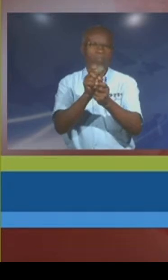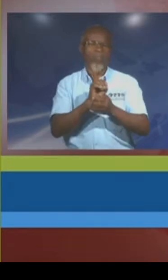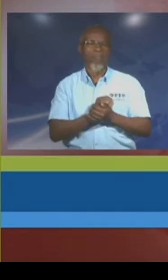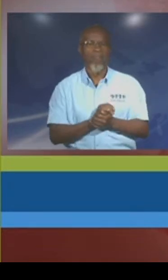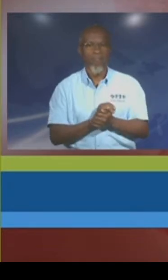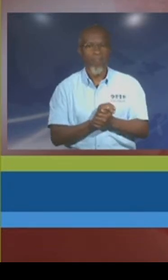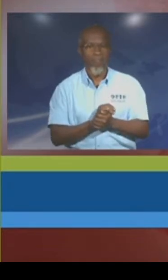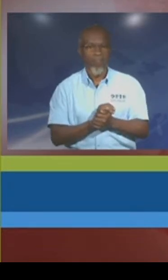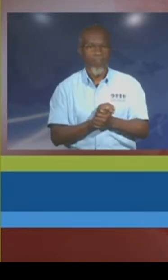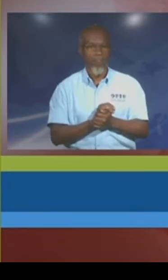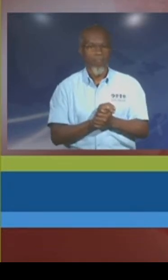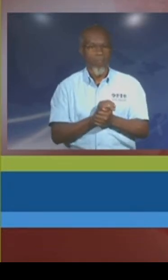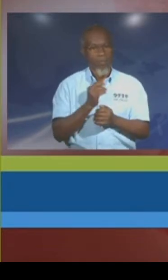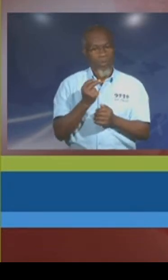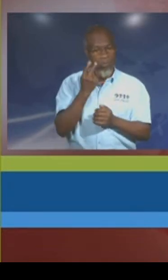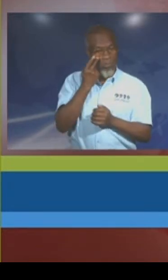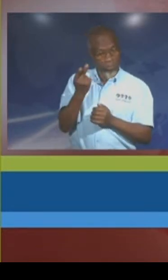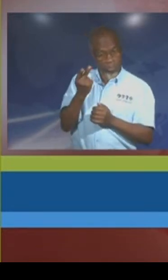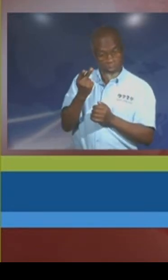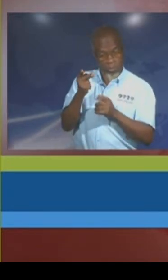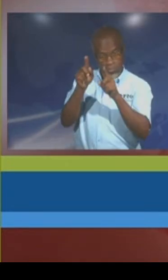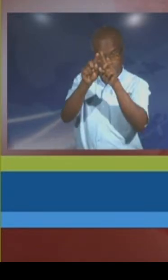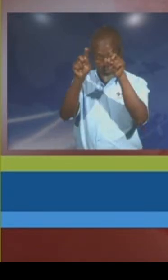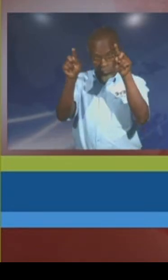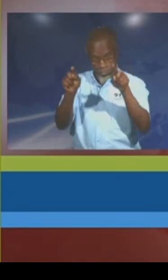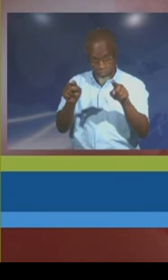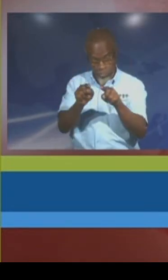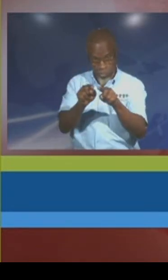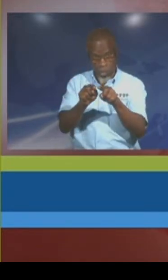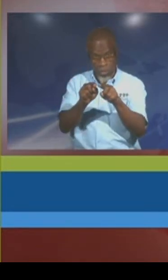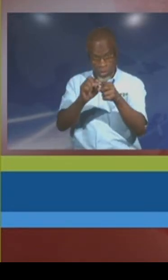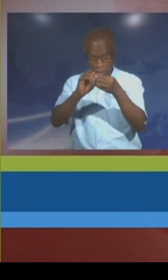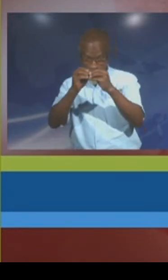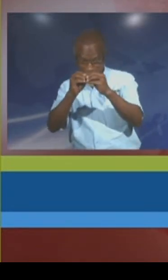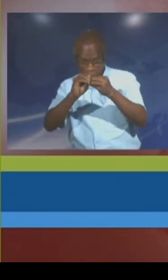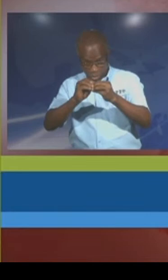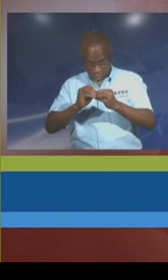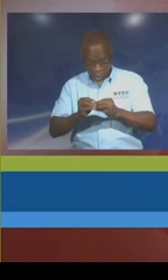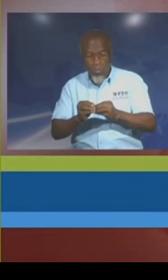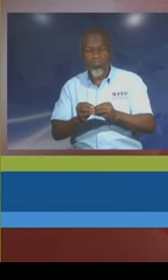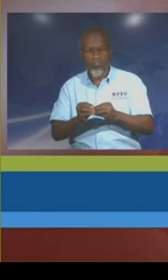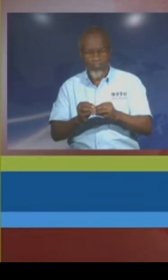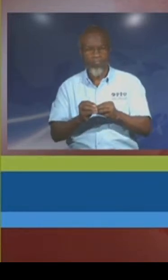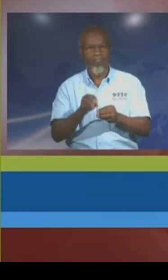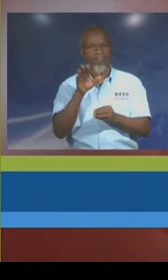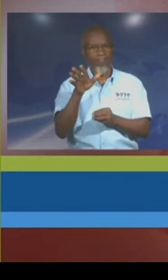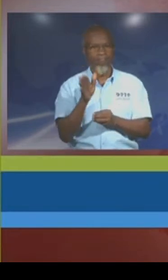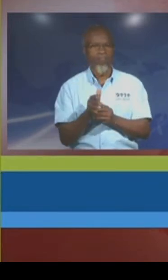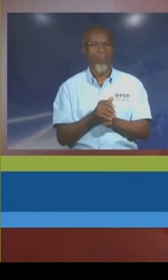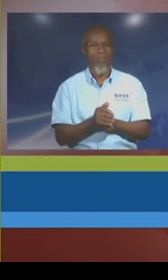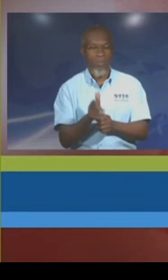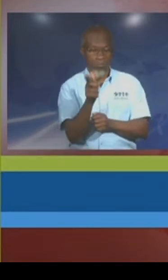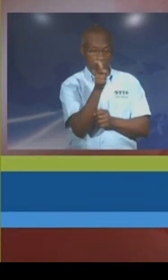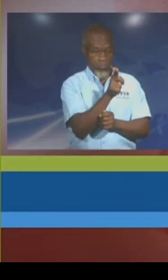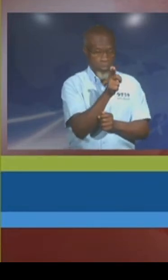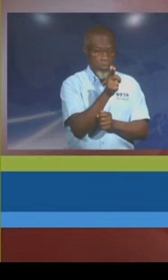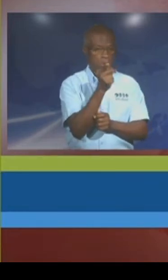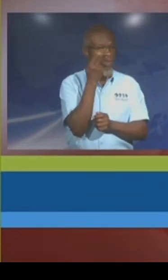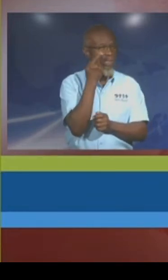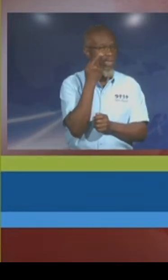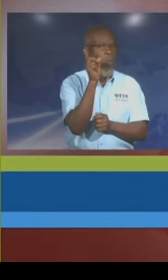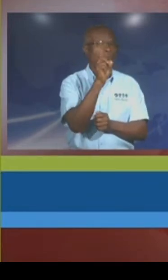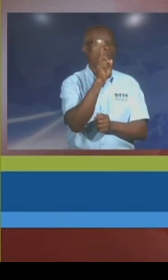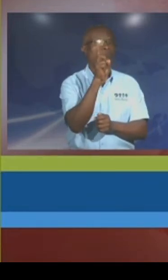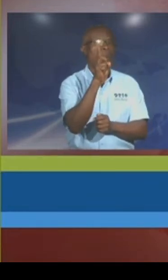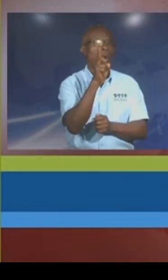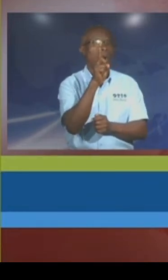idea of the dashboard, as well as on the left-hand side some more details, which would show age, sex, gender distribution,